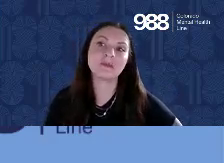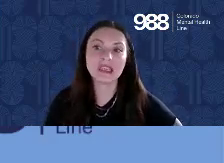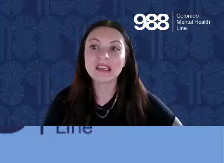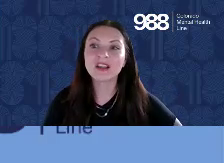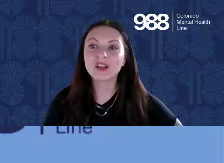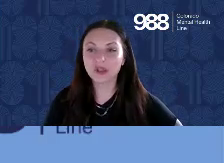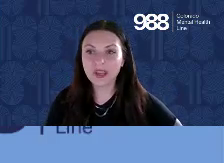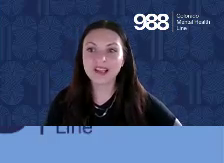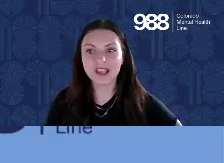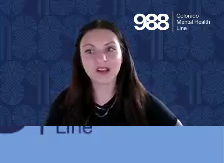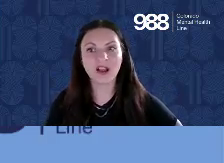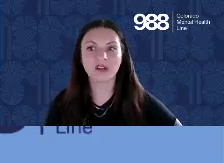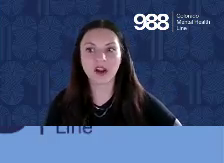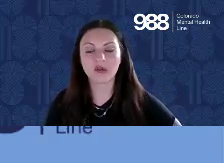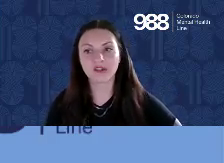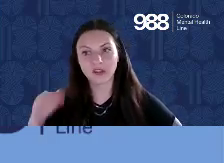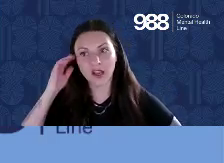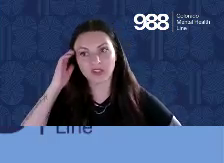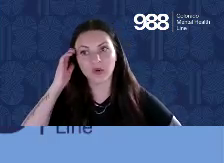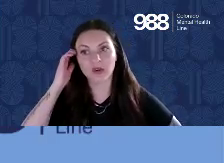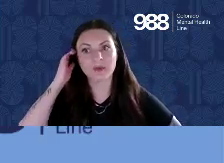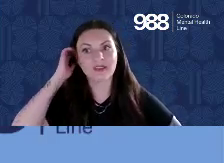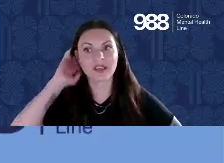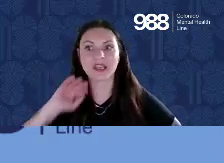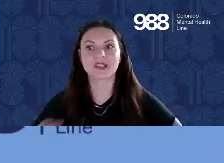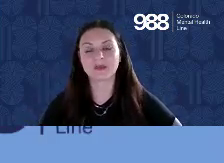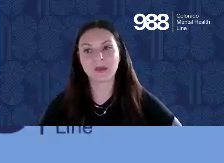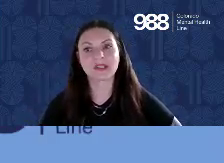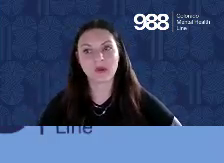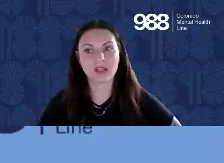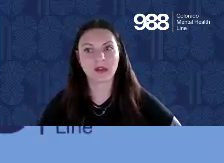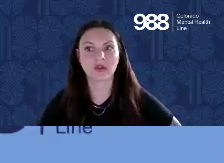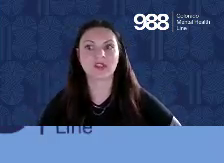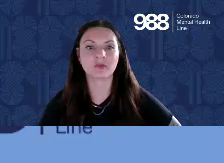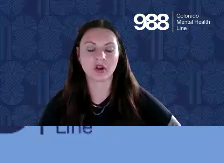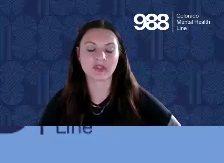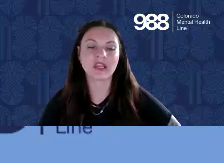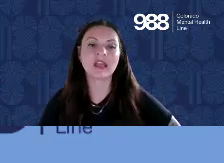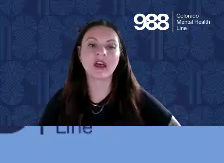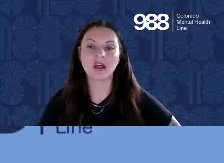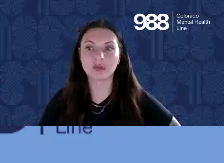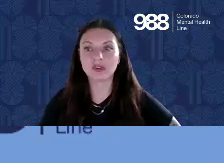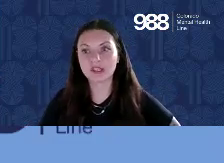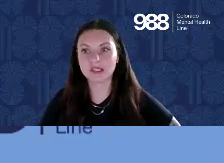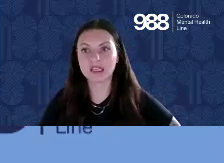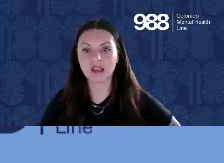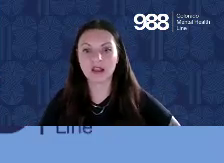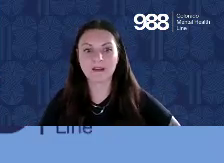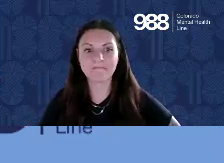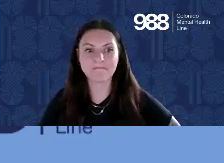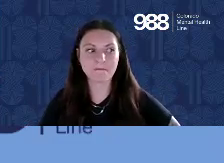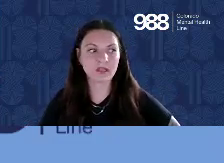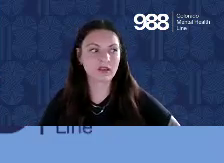to physically be located in Colorado. In fact, they're actually going to be in the exact same space that Rocky Mountain Crisis Partners